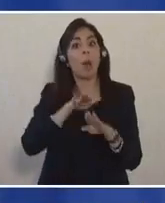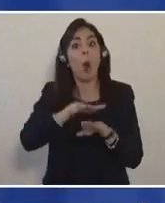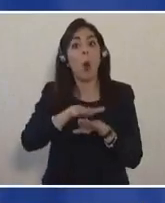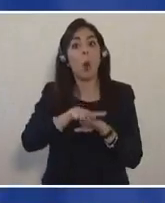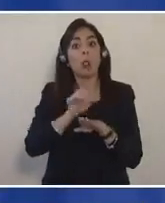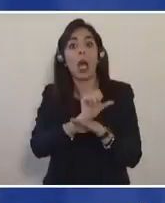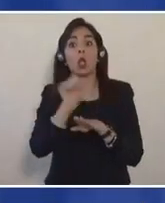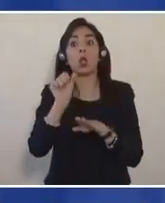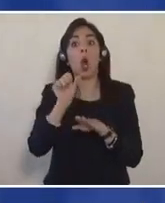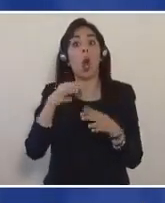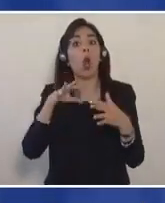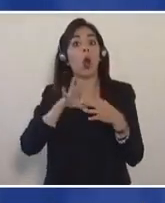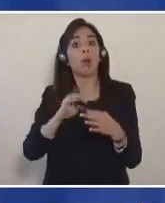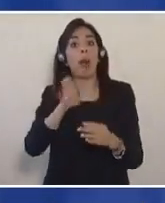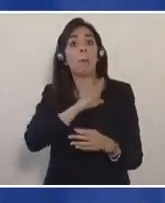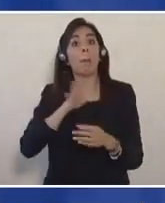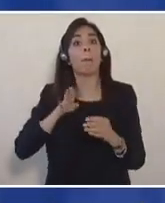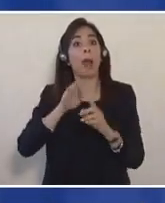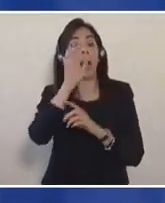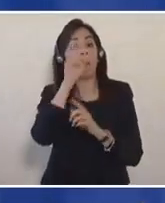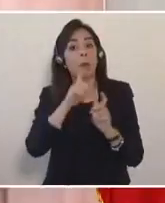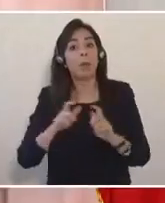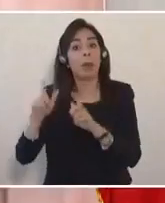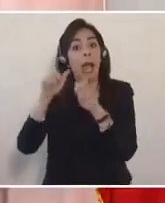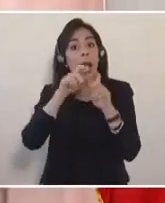plug in with their data.